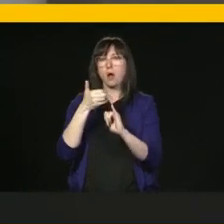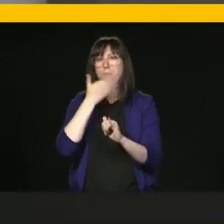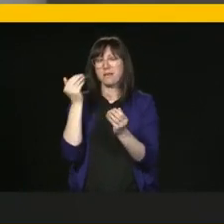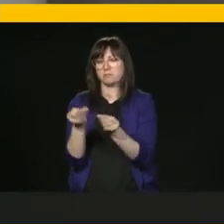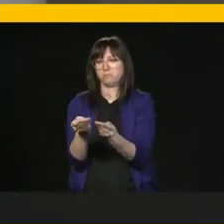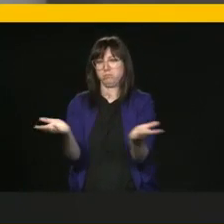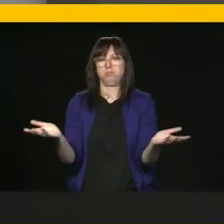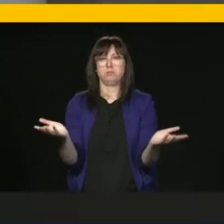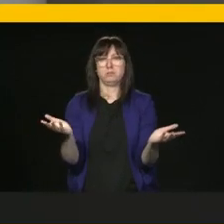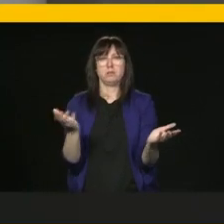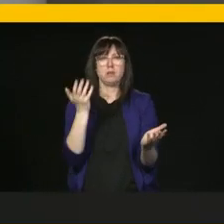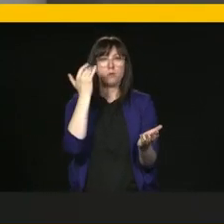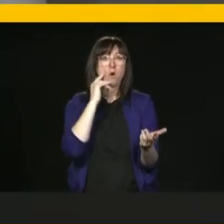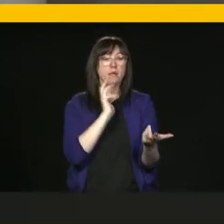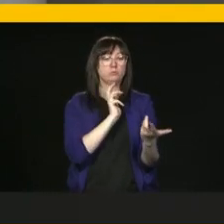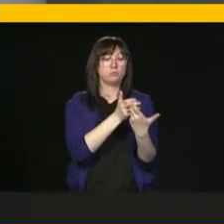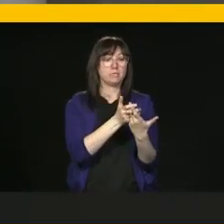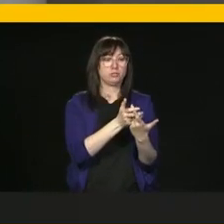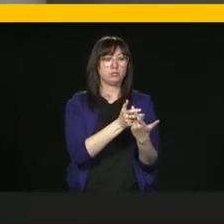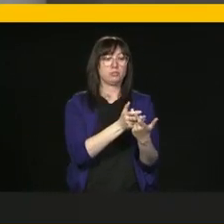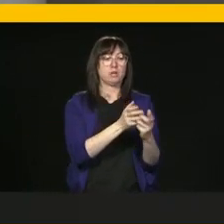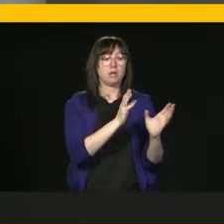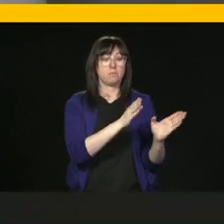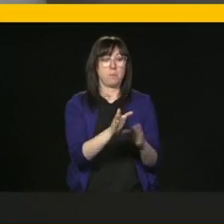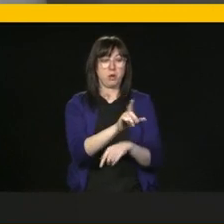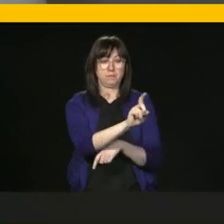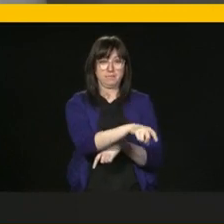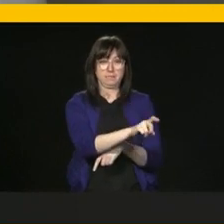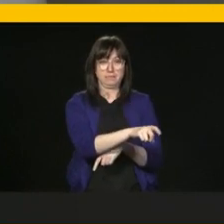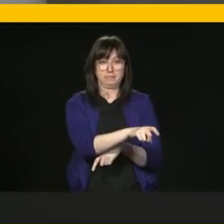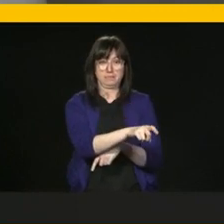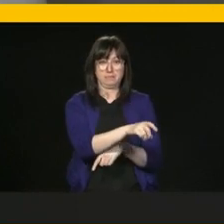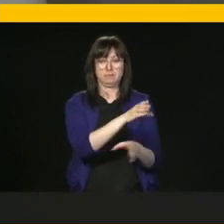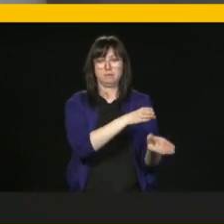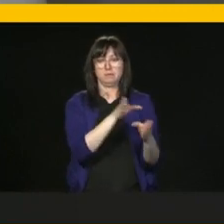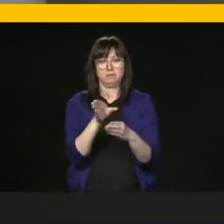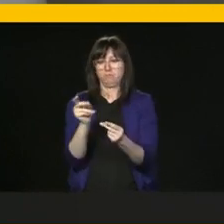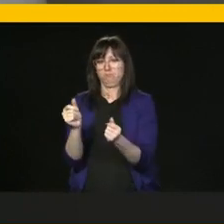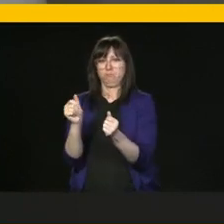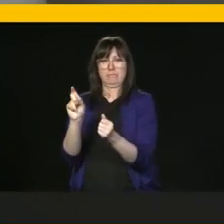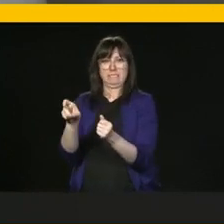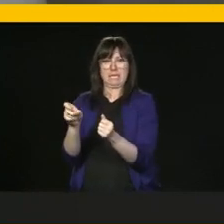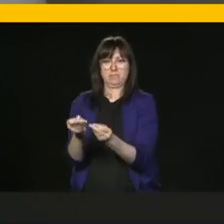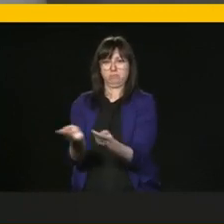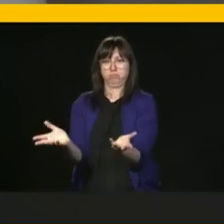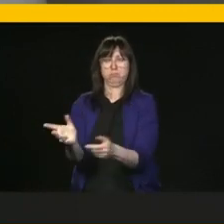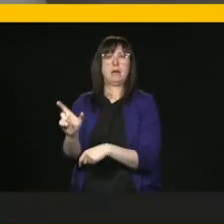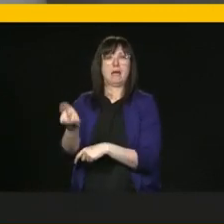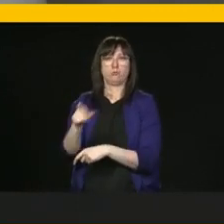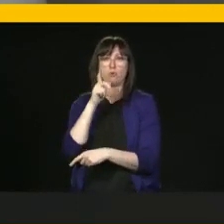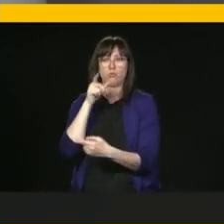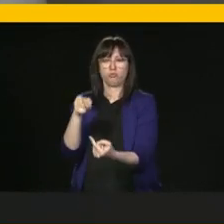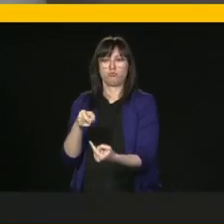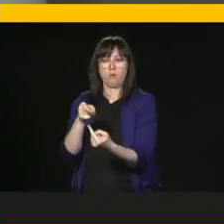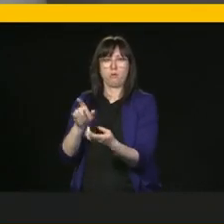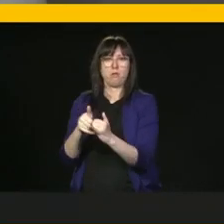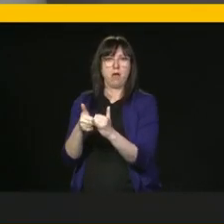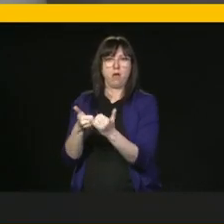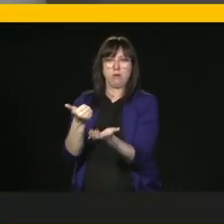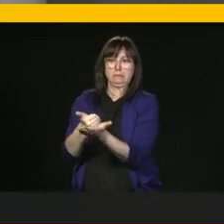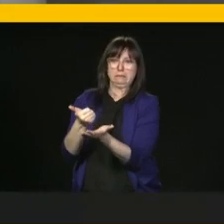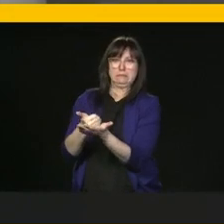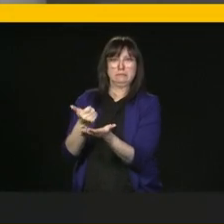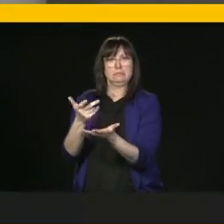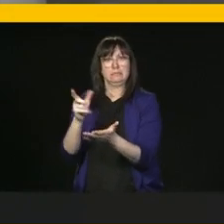of various jurisdictions, but also the immediate needs of jurisdictions that are really struggling with particular outbreaks. And we're going to have to balance both of